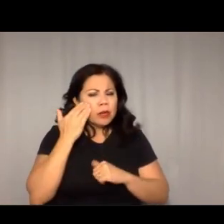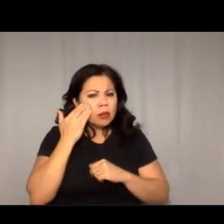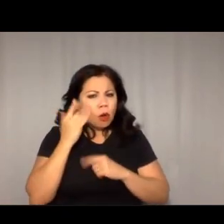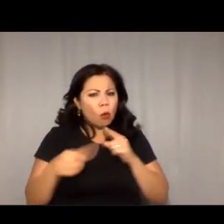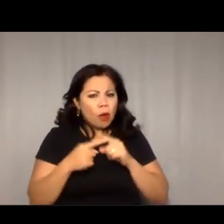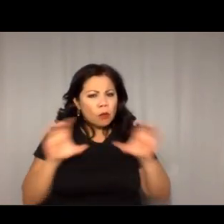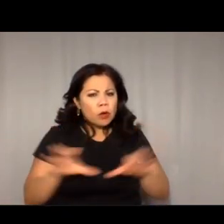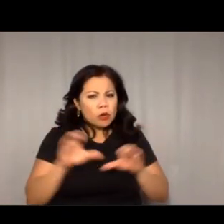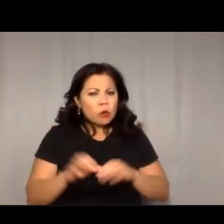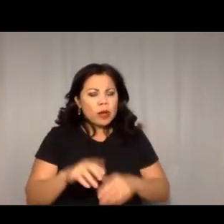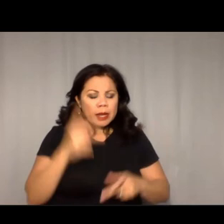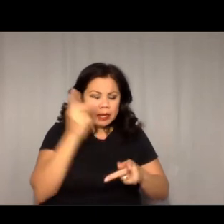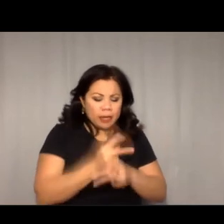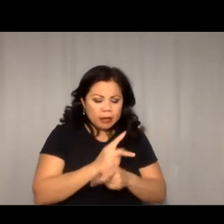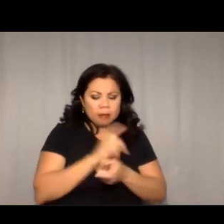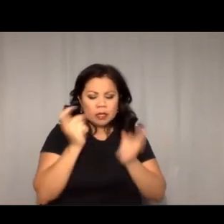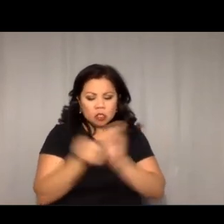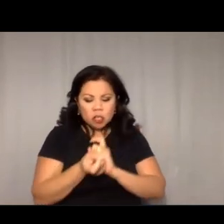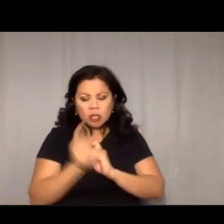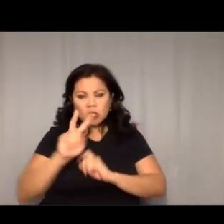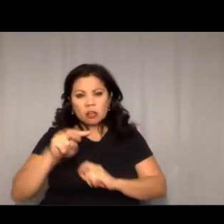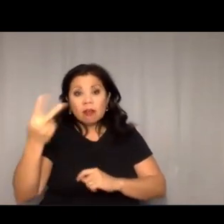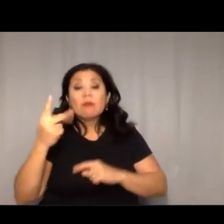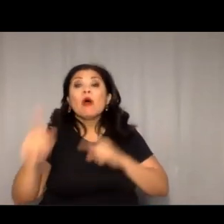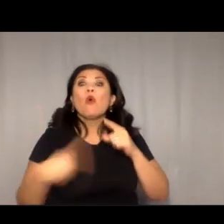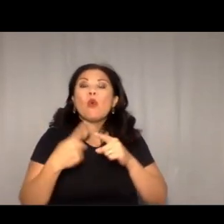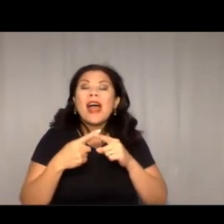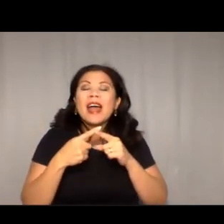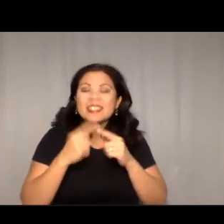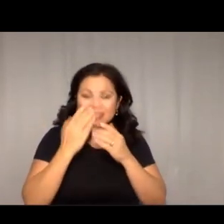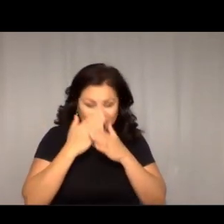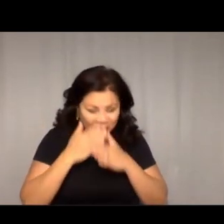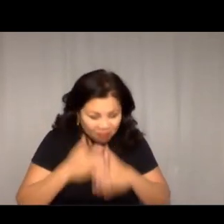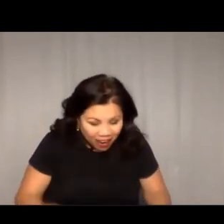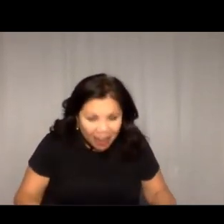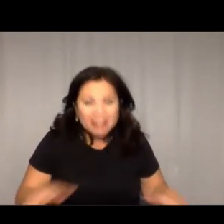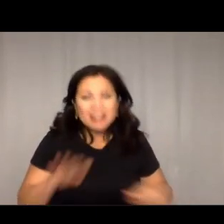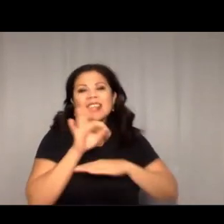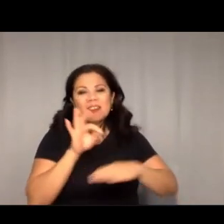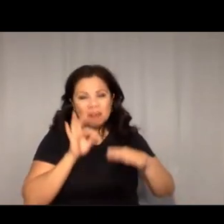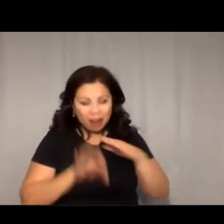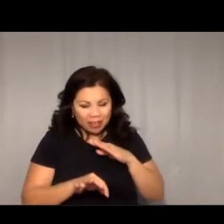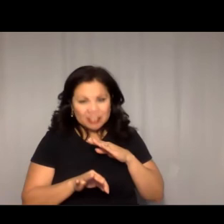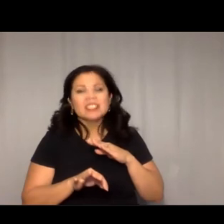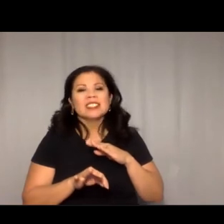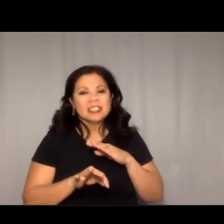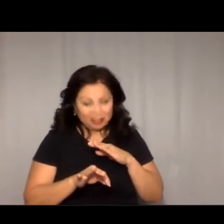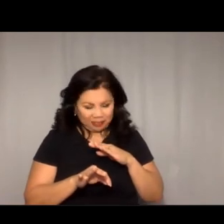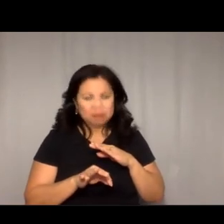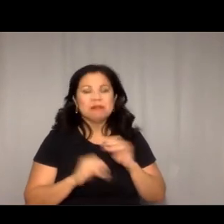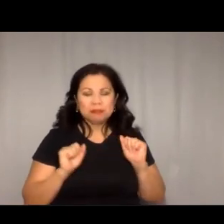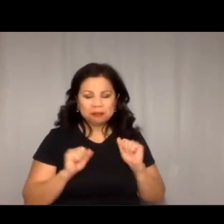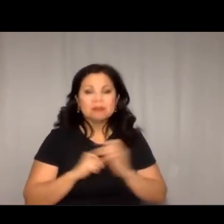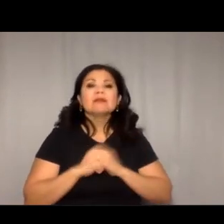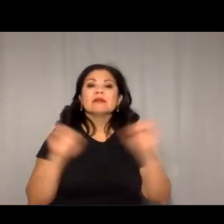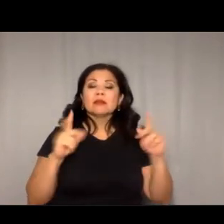change, flip? Whenever you are dividing numbers, right? Dividing those fractions. Okay.